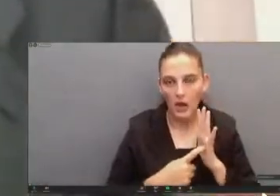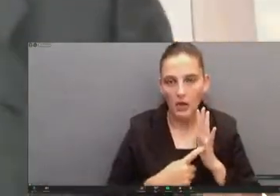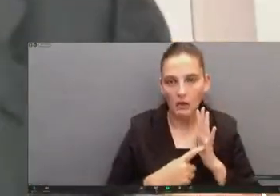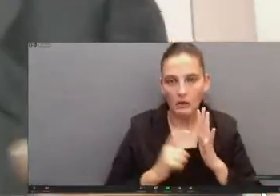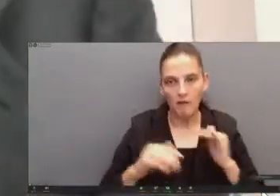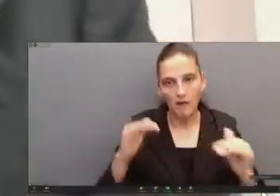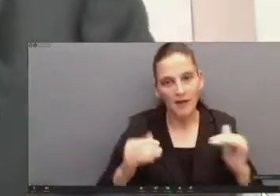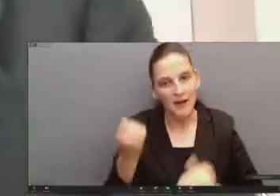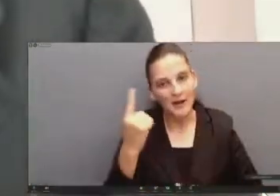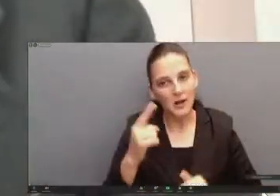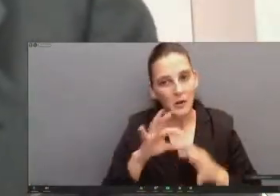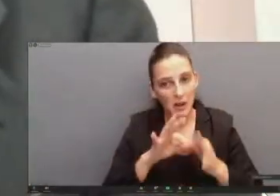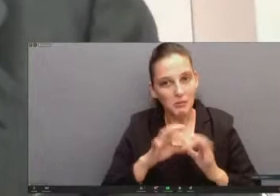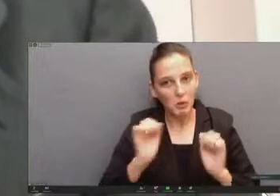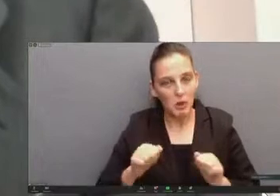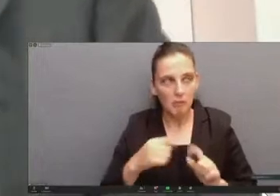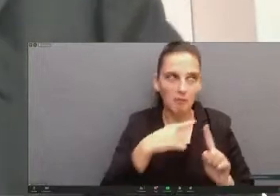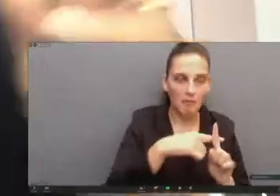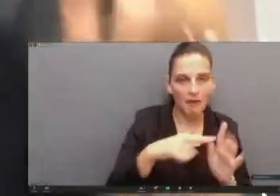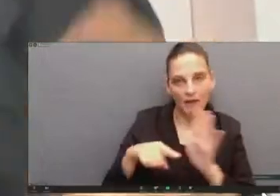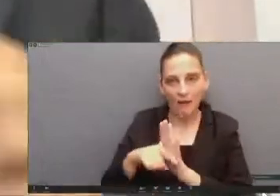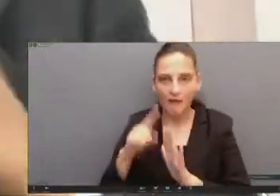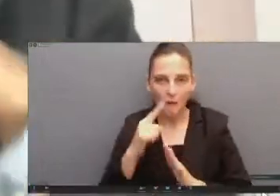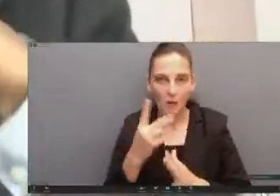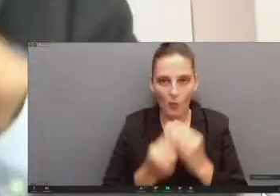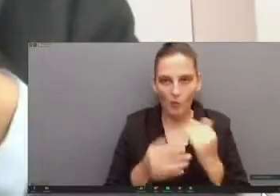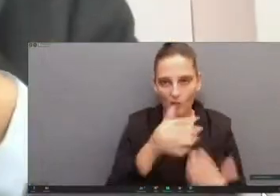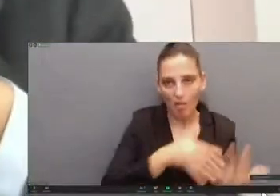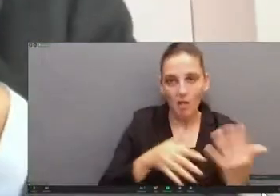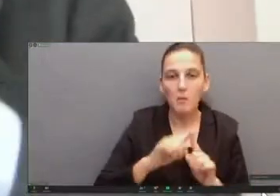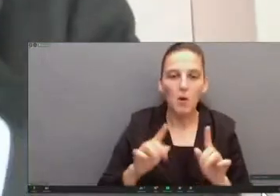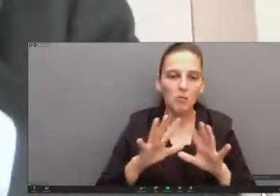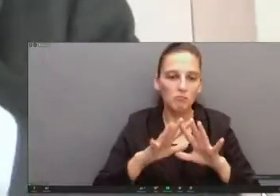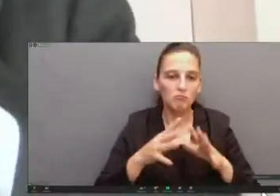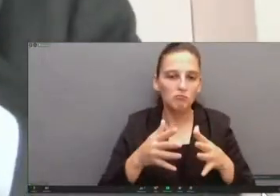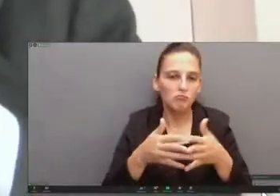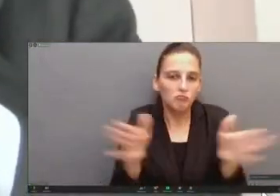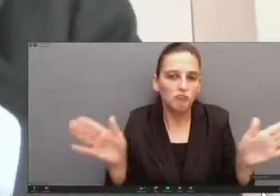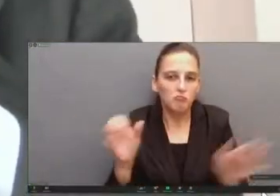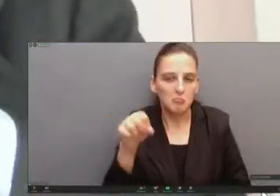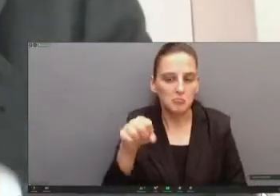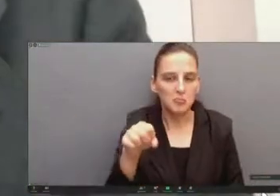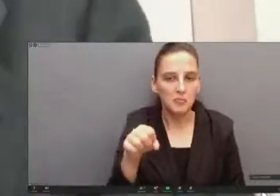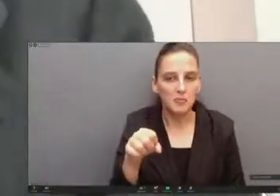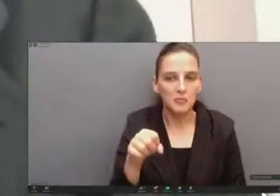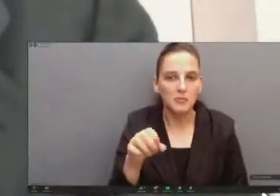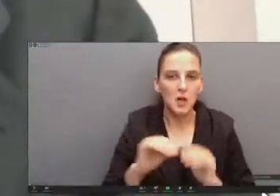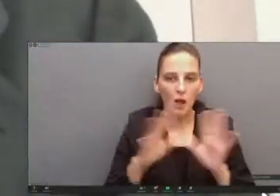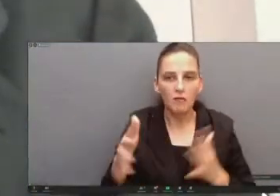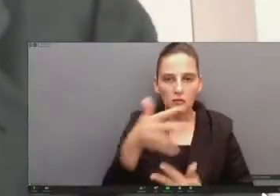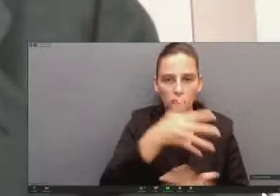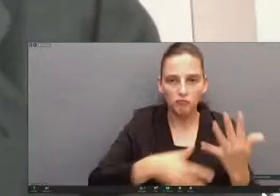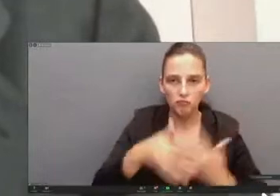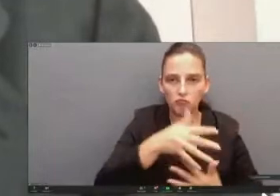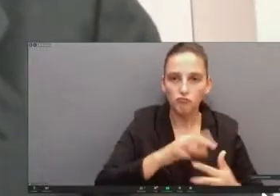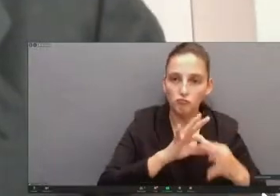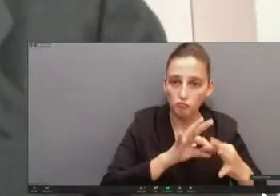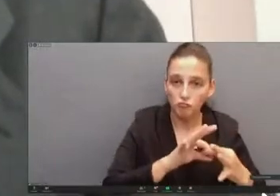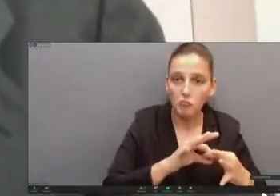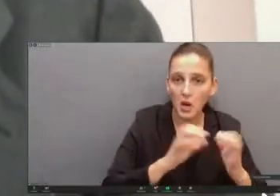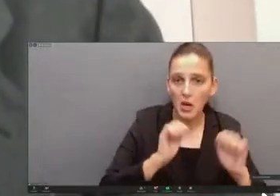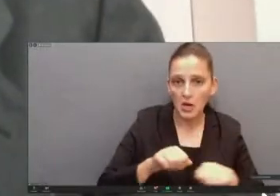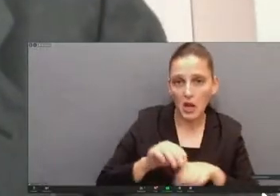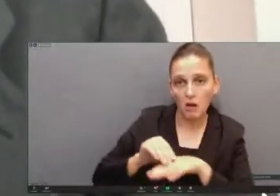the positive and the negative aspects of social ties. But overall, yes, there's no question social ties can be protective of a broad range of